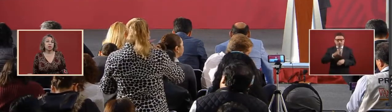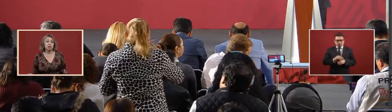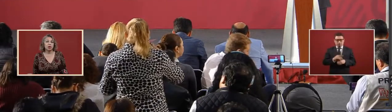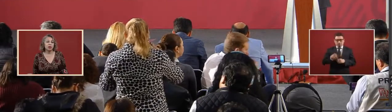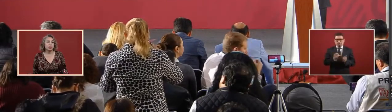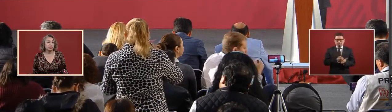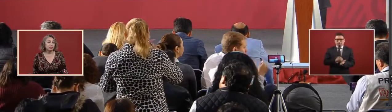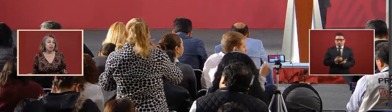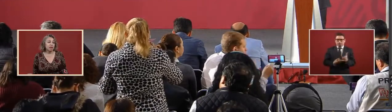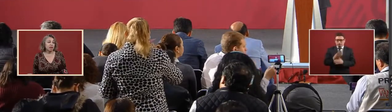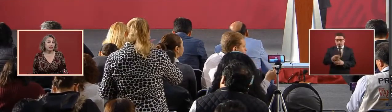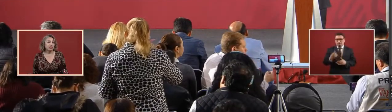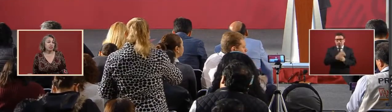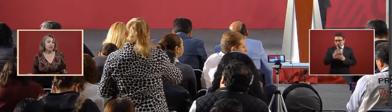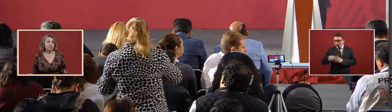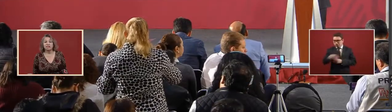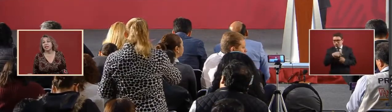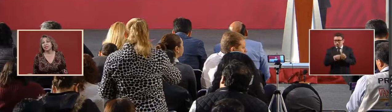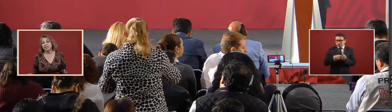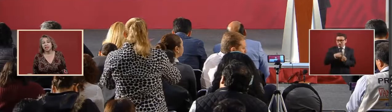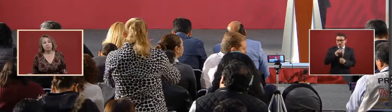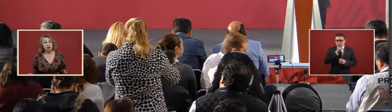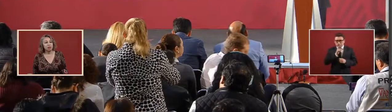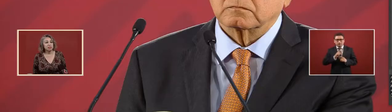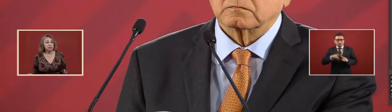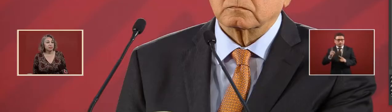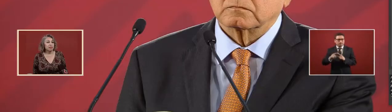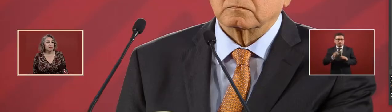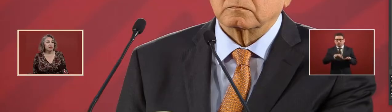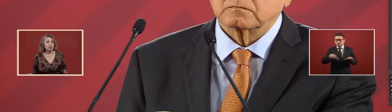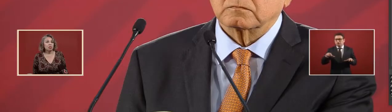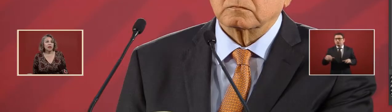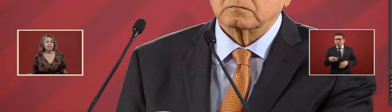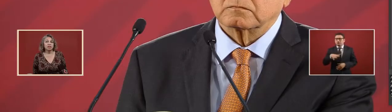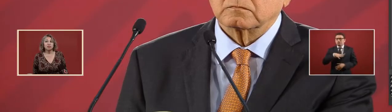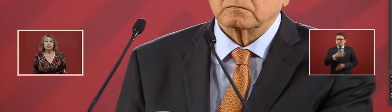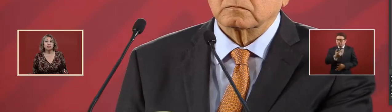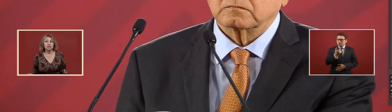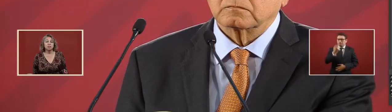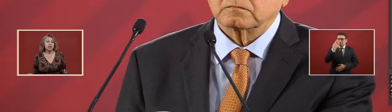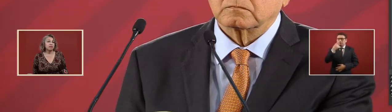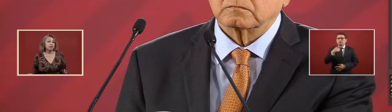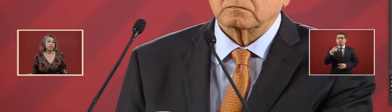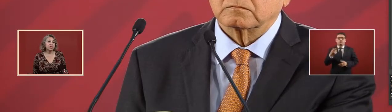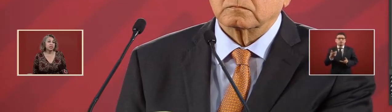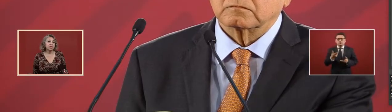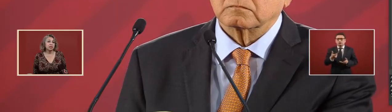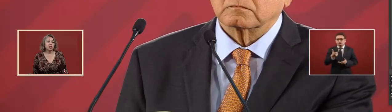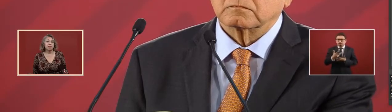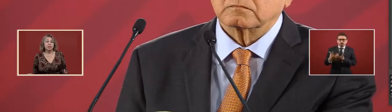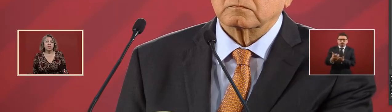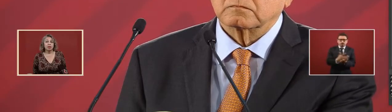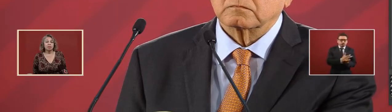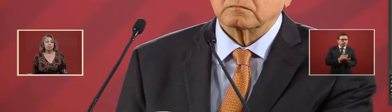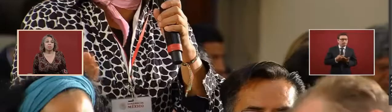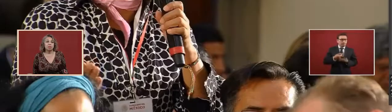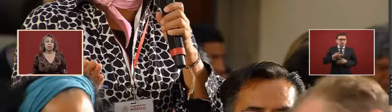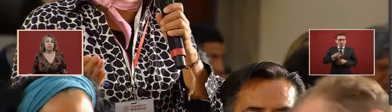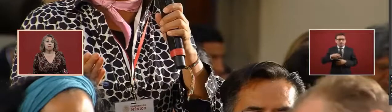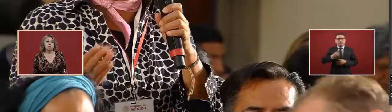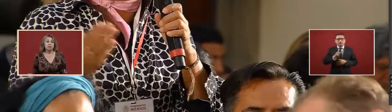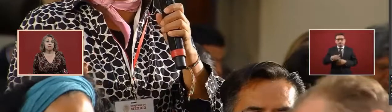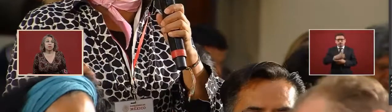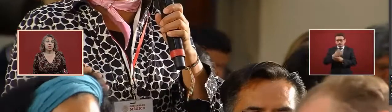new, bares there's lots of clandestine bars. Si why is there so much money for these? De ahí, pero